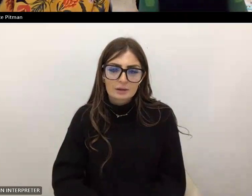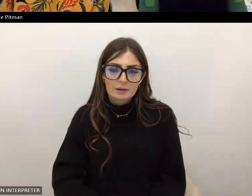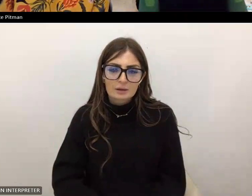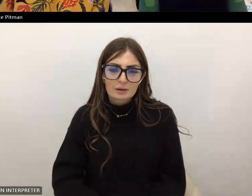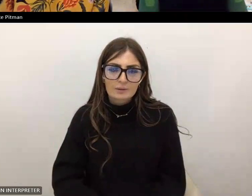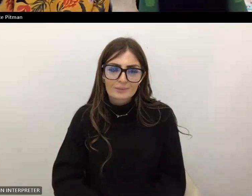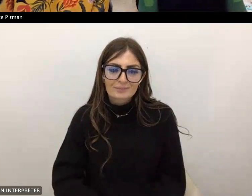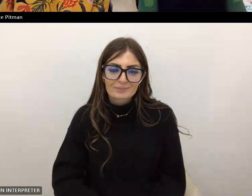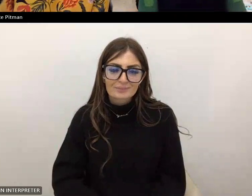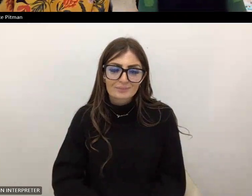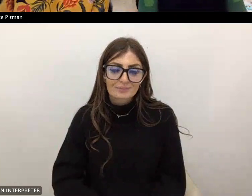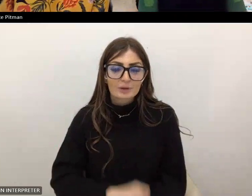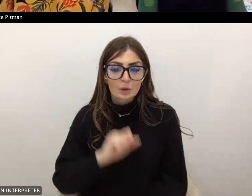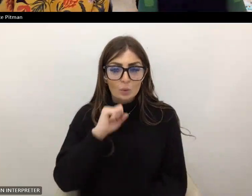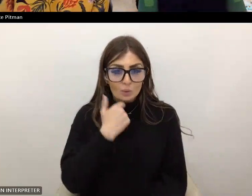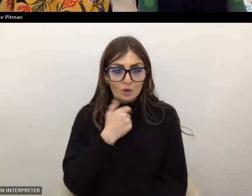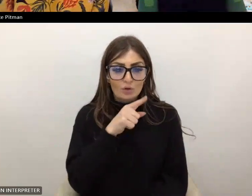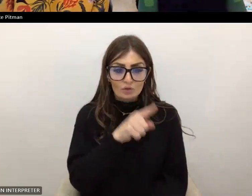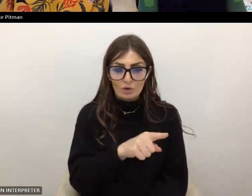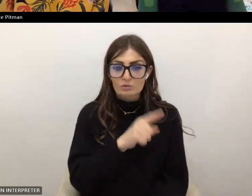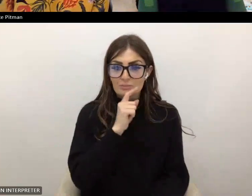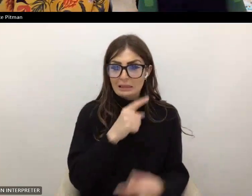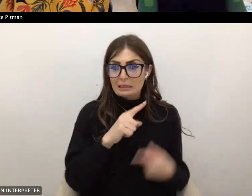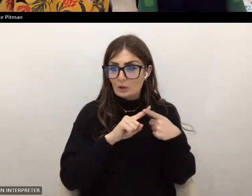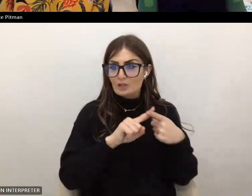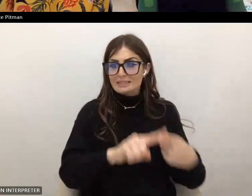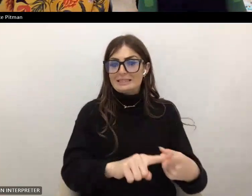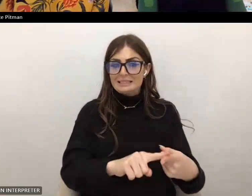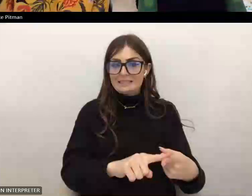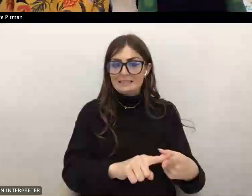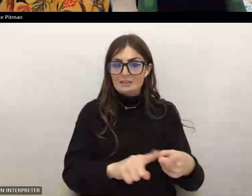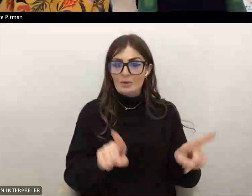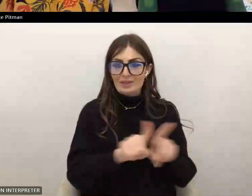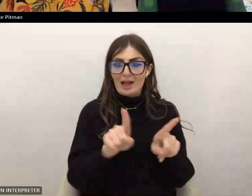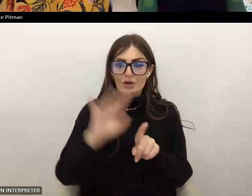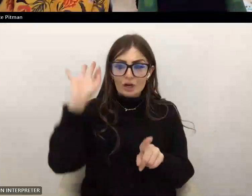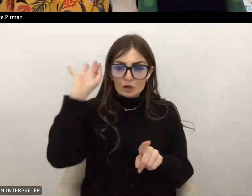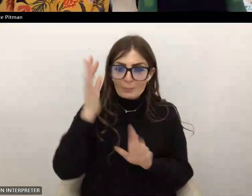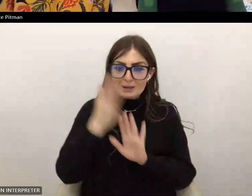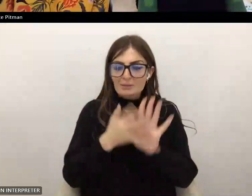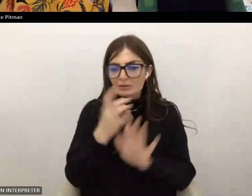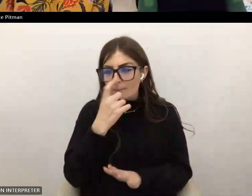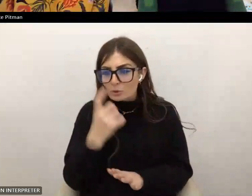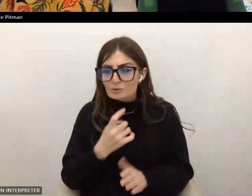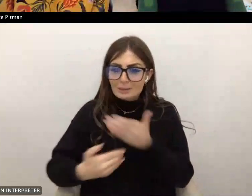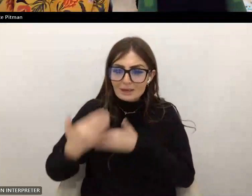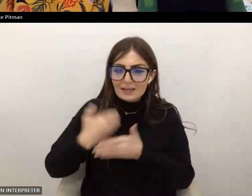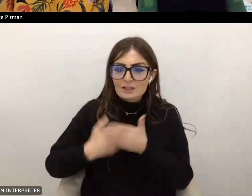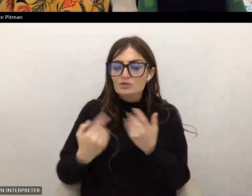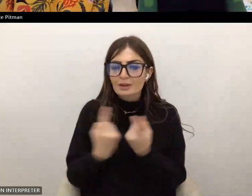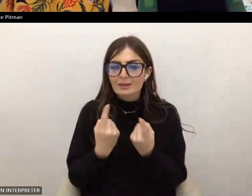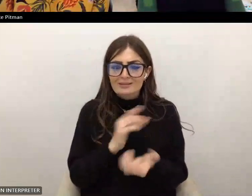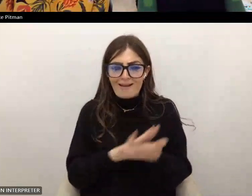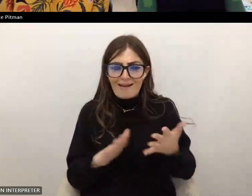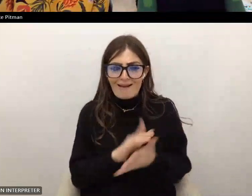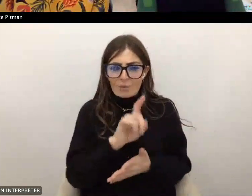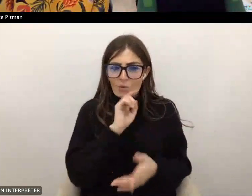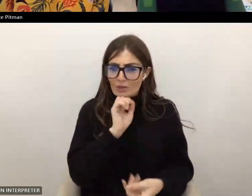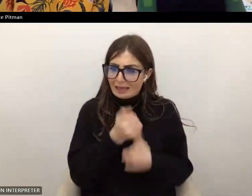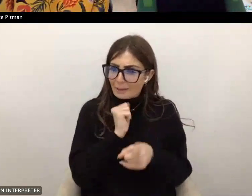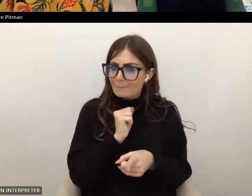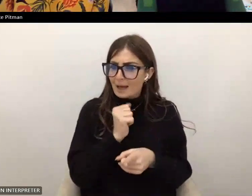Will the artform boards be consistent with current committees, e.g. museums and history? How will they impact